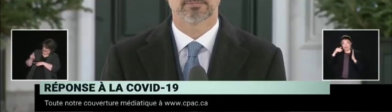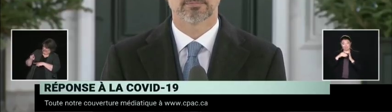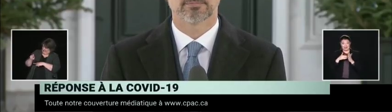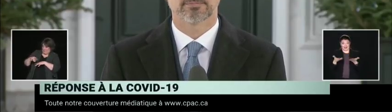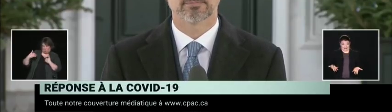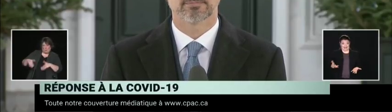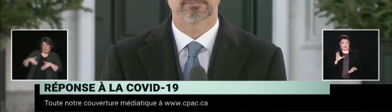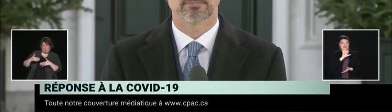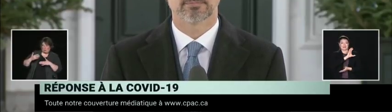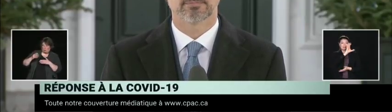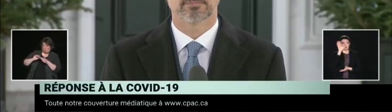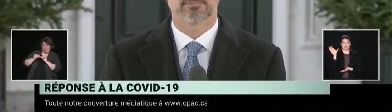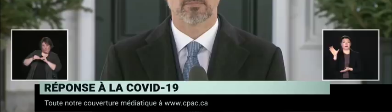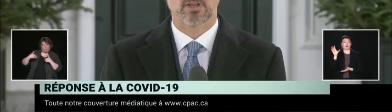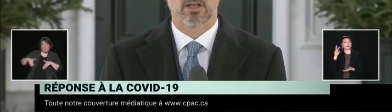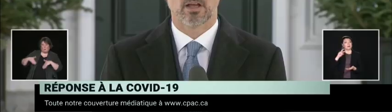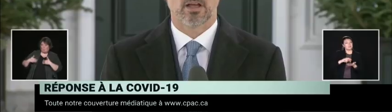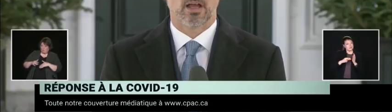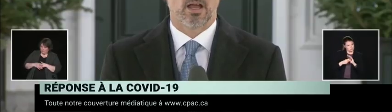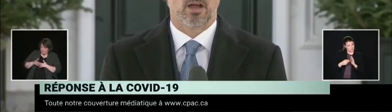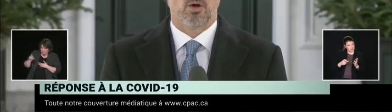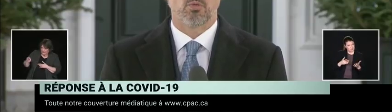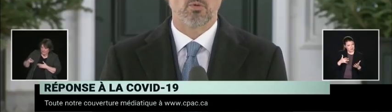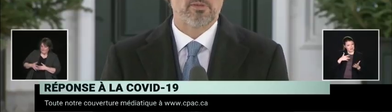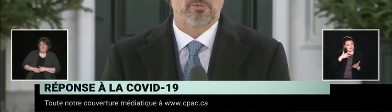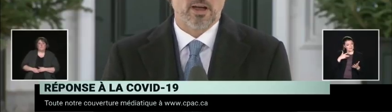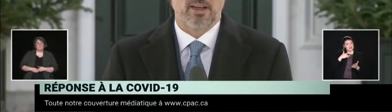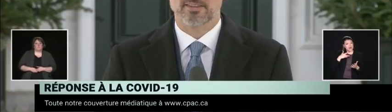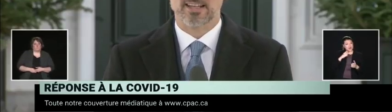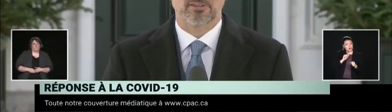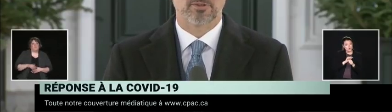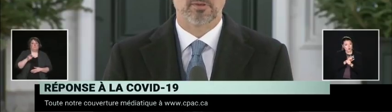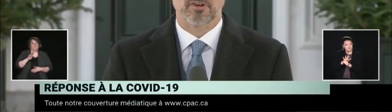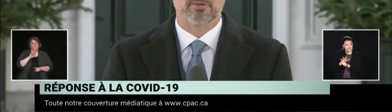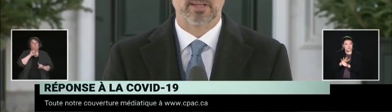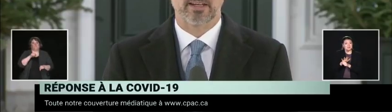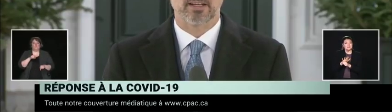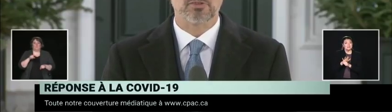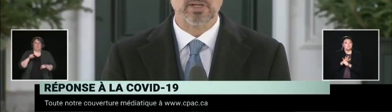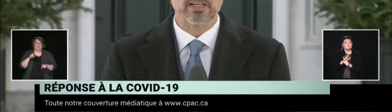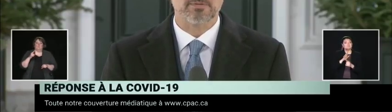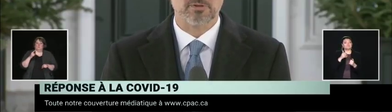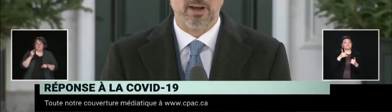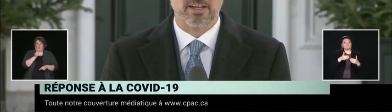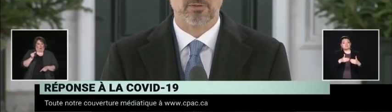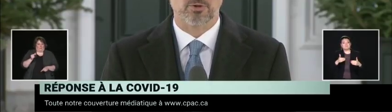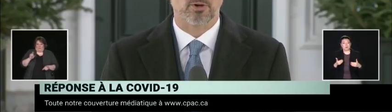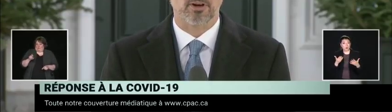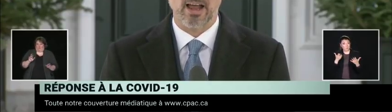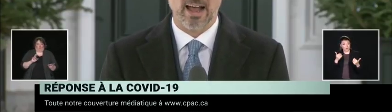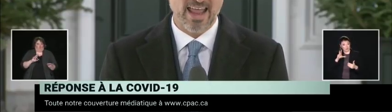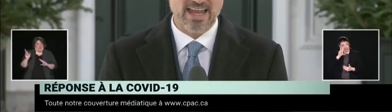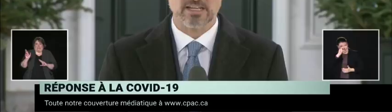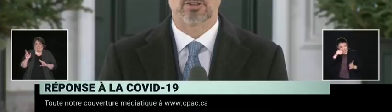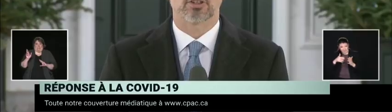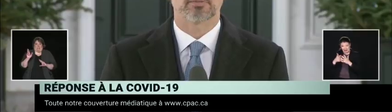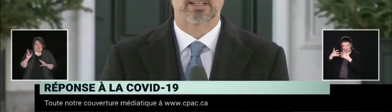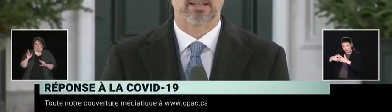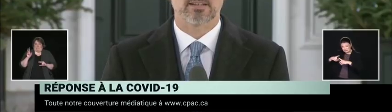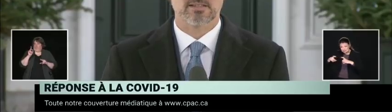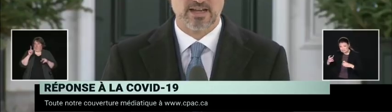ventilators throughout this pandemic? What we've said from the very beginning is we need to be ready for